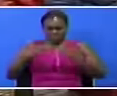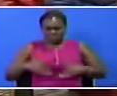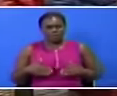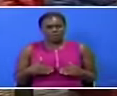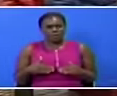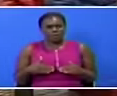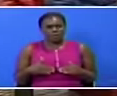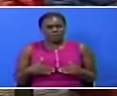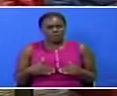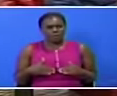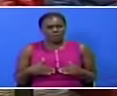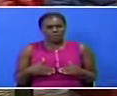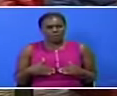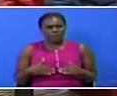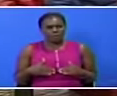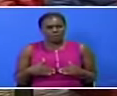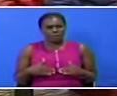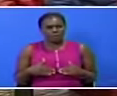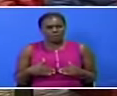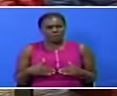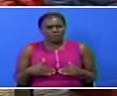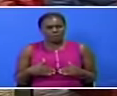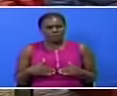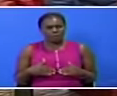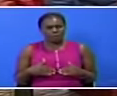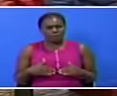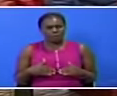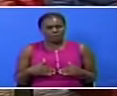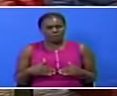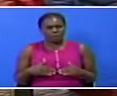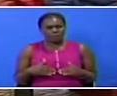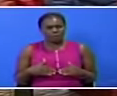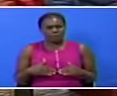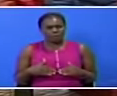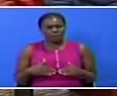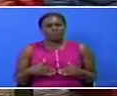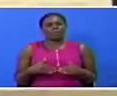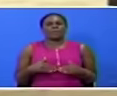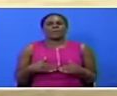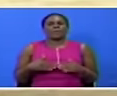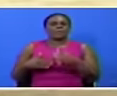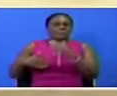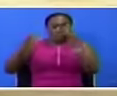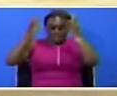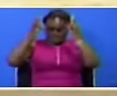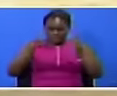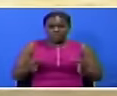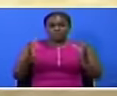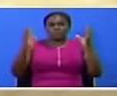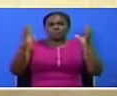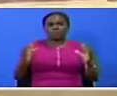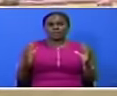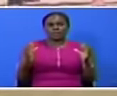As many as the contrary opinion say nay. The eyes have it. It was a historic decision preceded